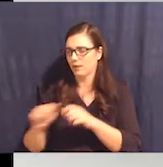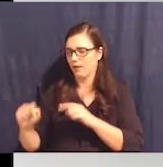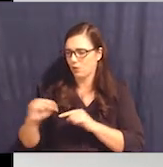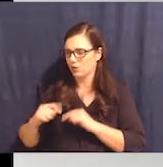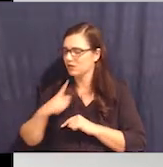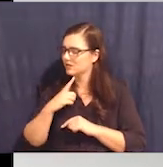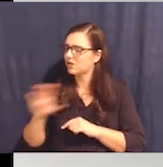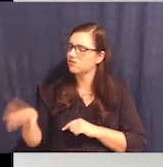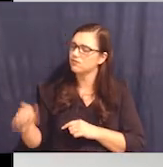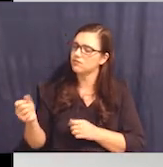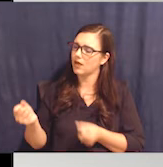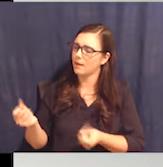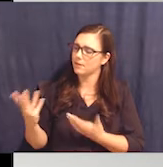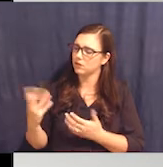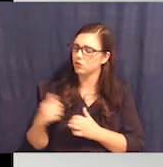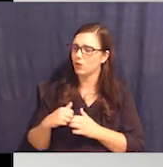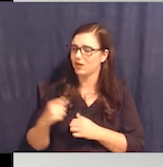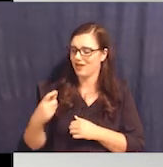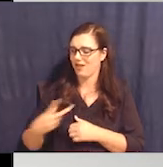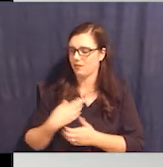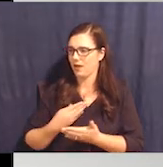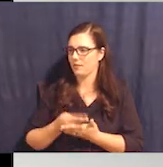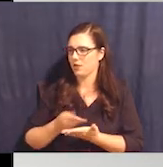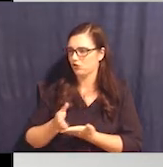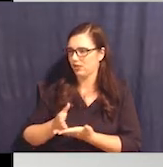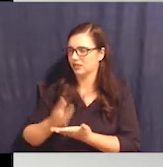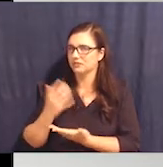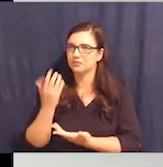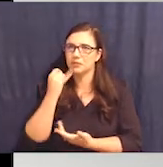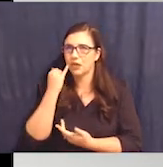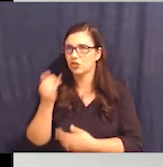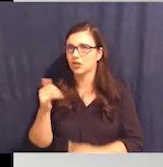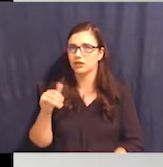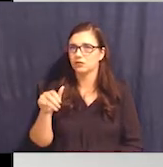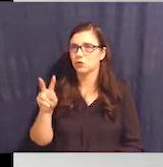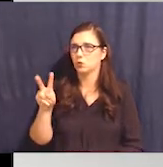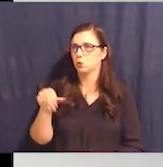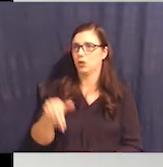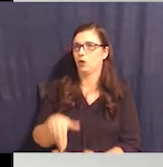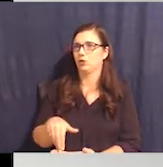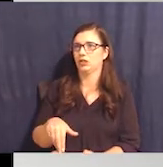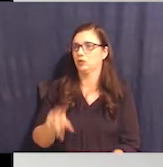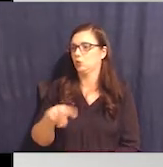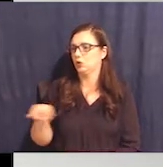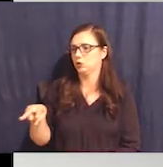backwards. I said, how much, let's say with half my budget, let's say